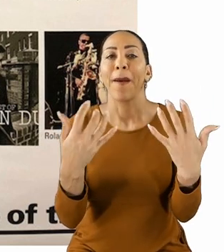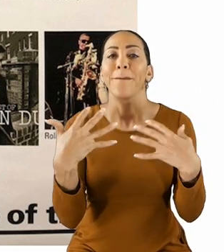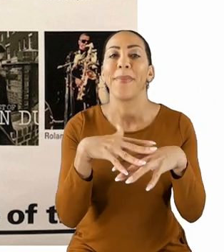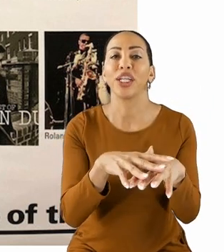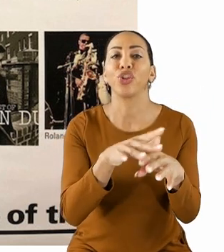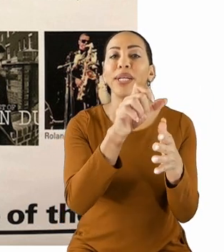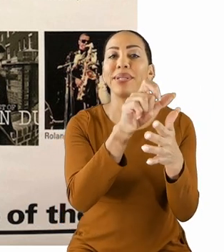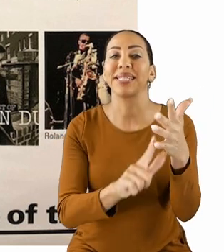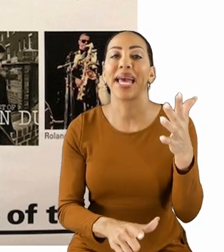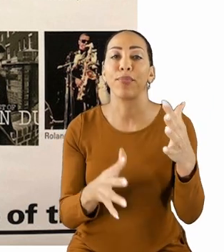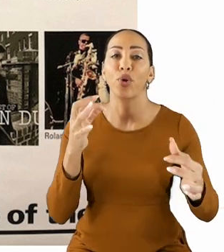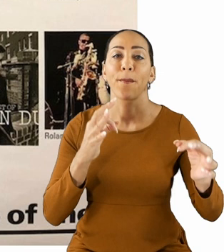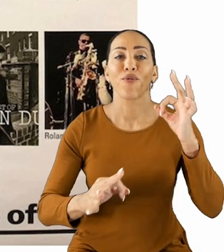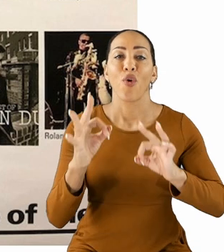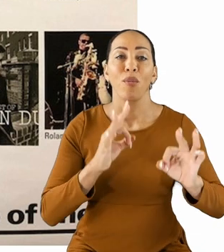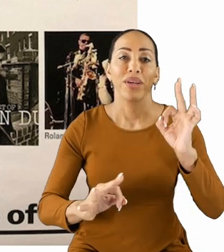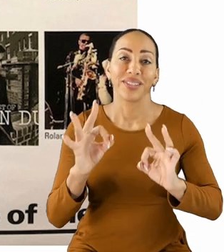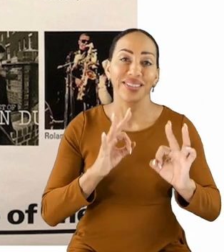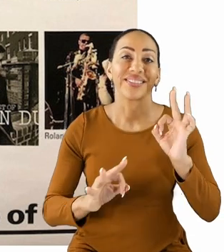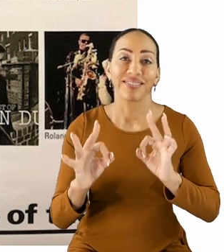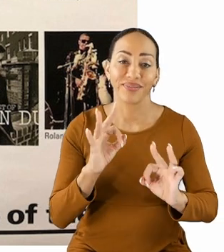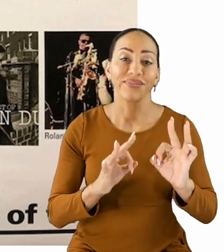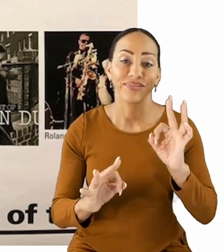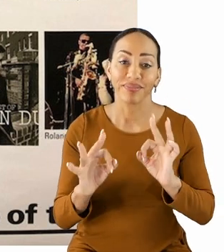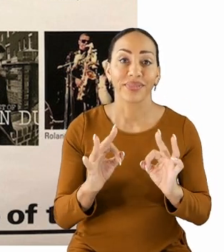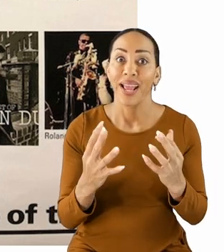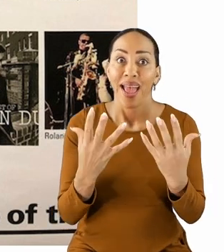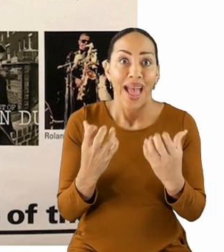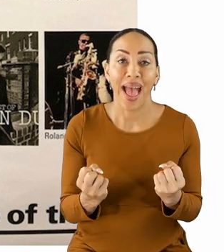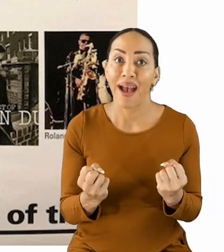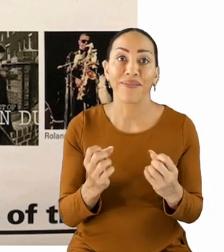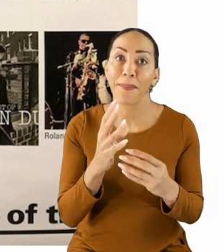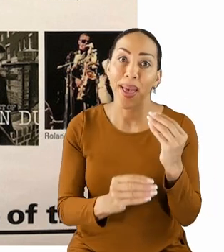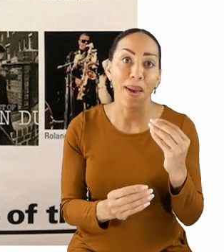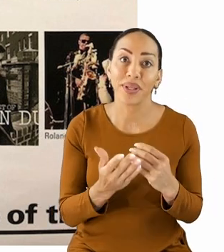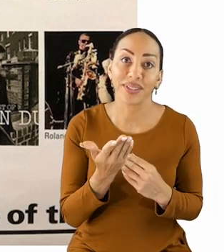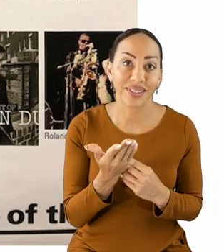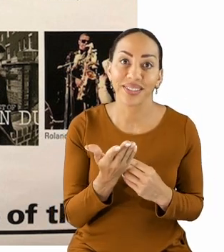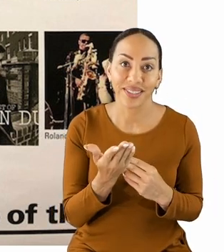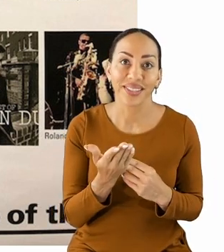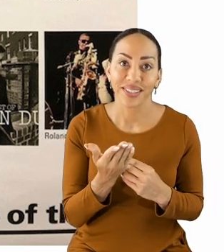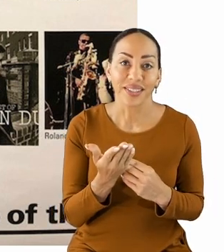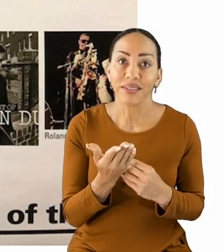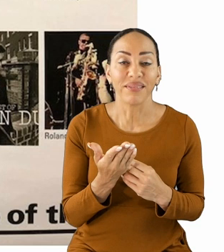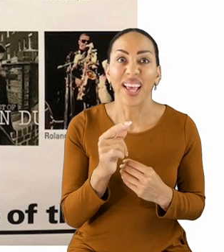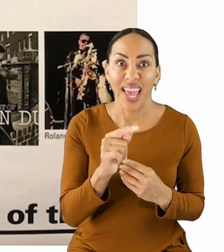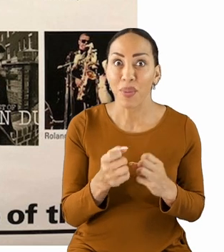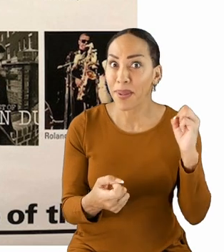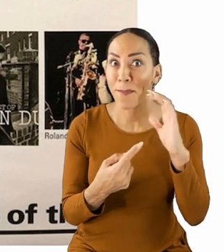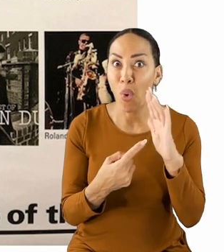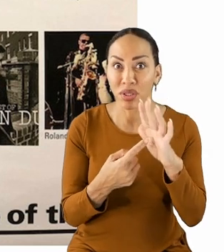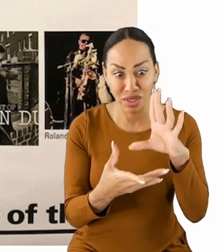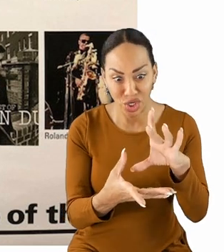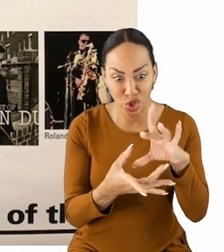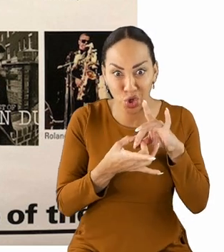I highlighted the large number of disabled mainstream music performers who had